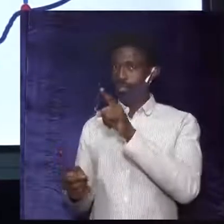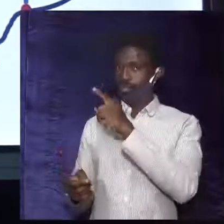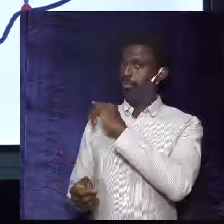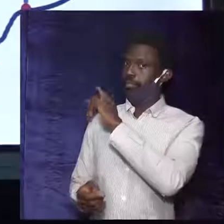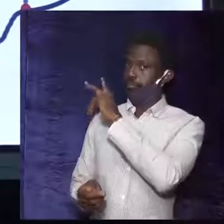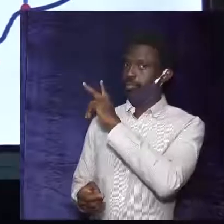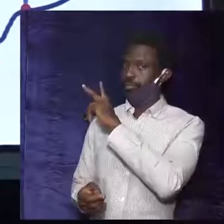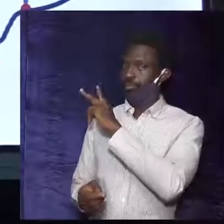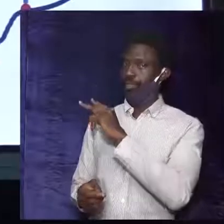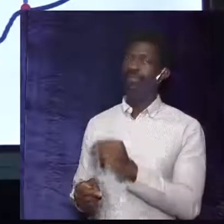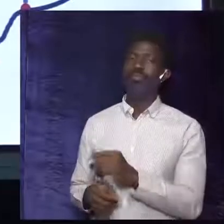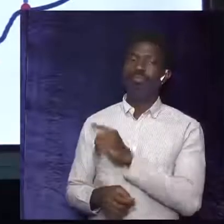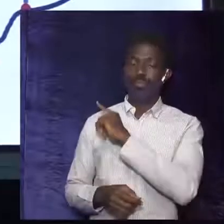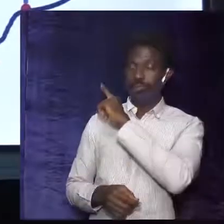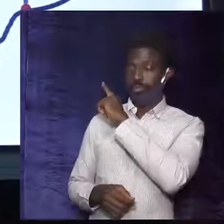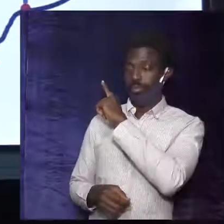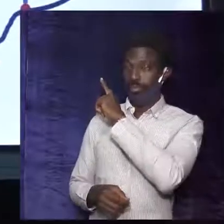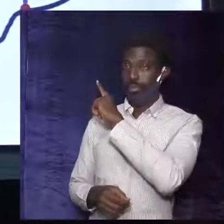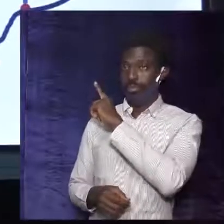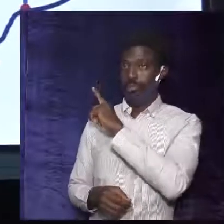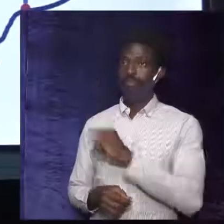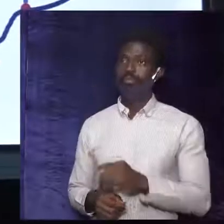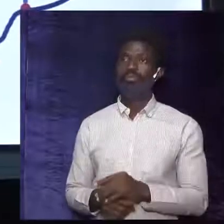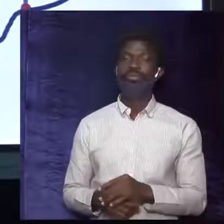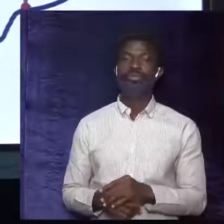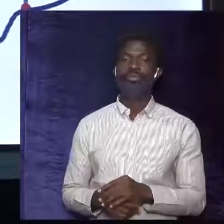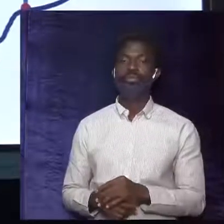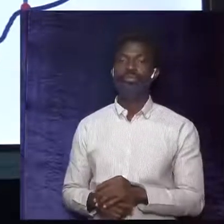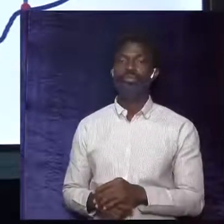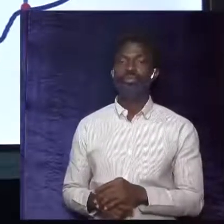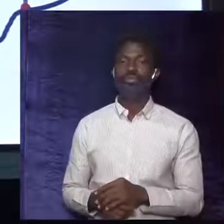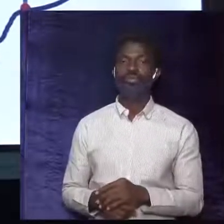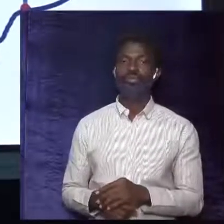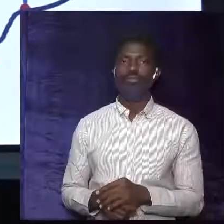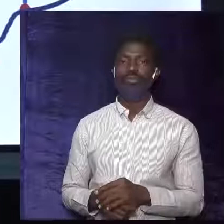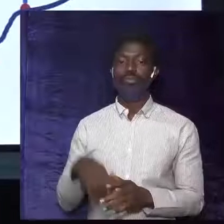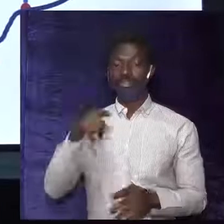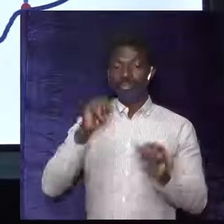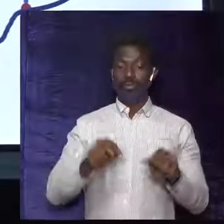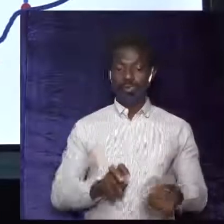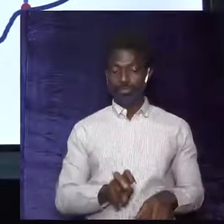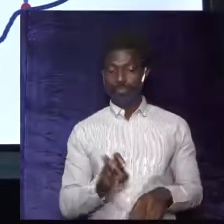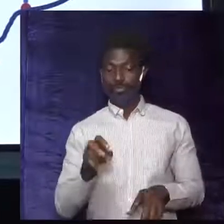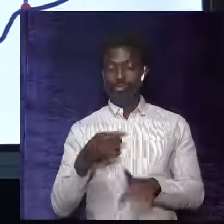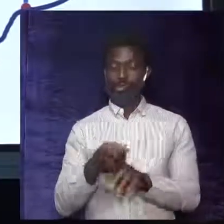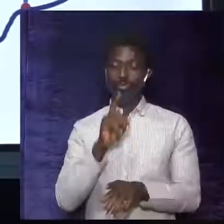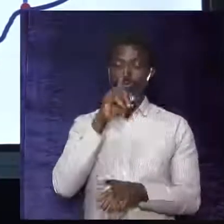and buy Maggie, but he first goes to the place where they are watching wrestling by the roadside before going to buy Maggie. You